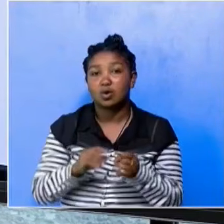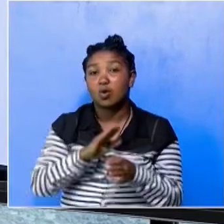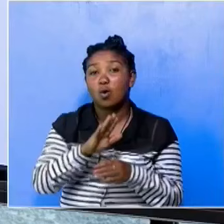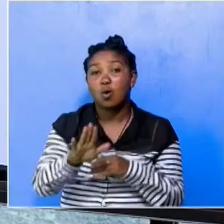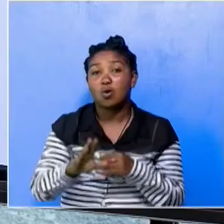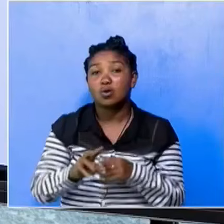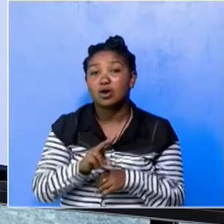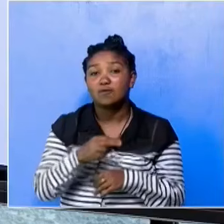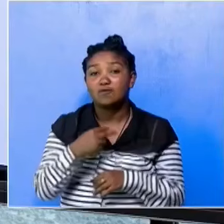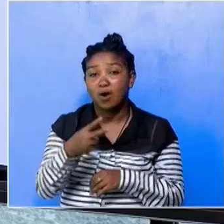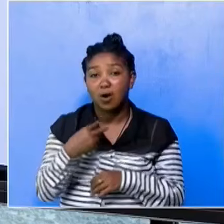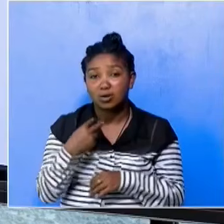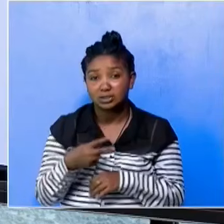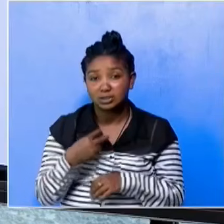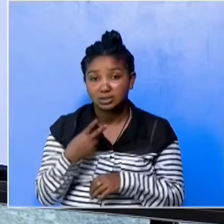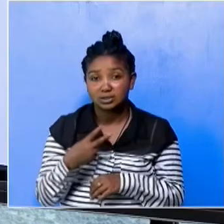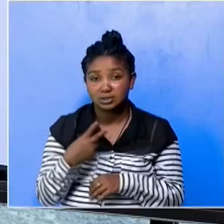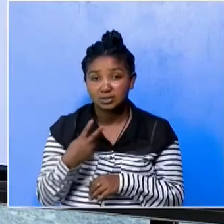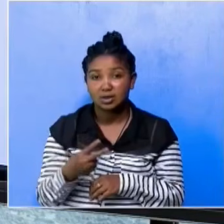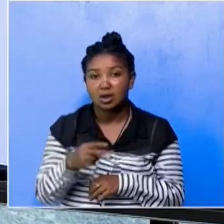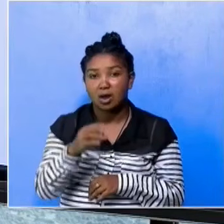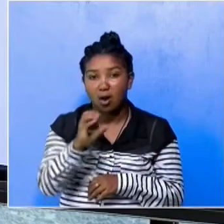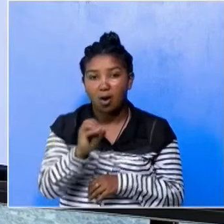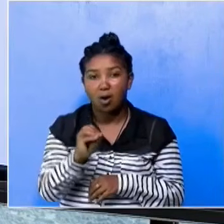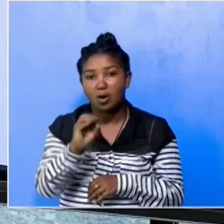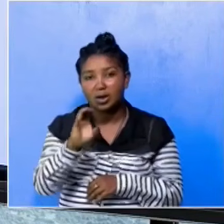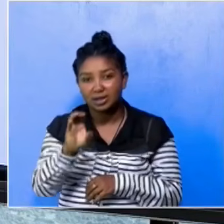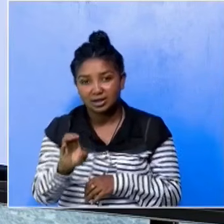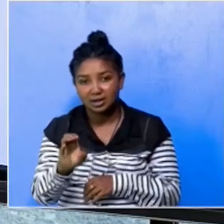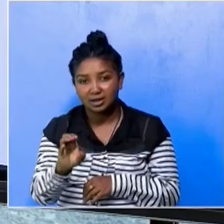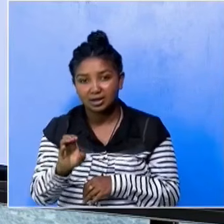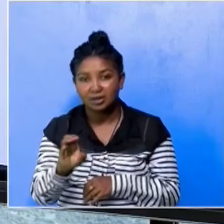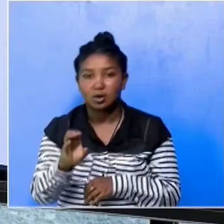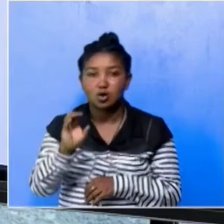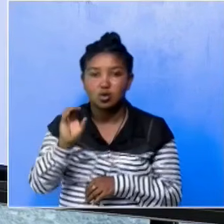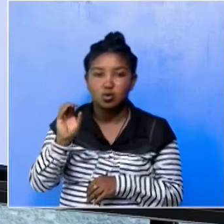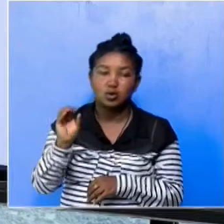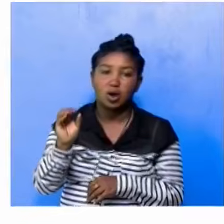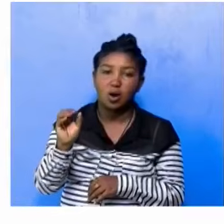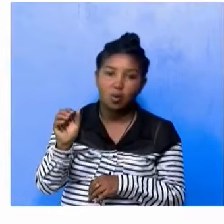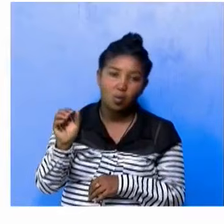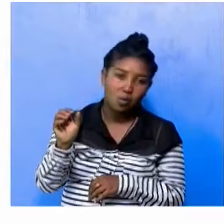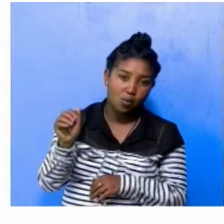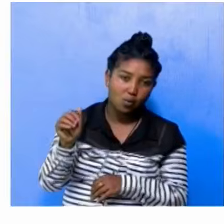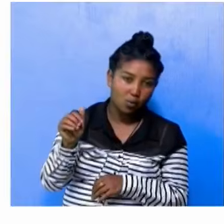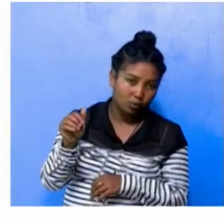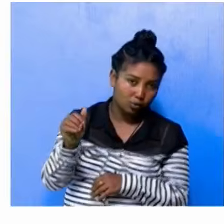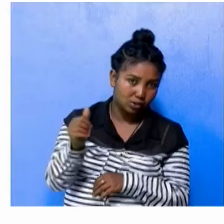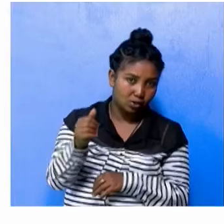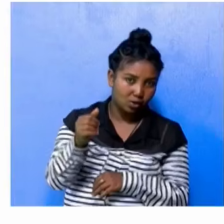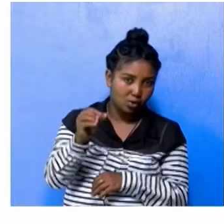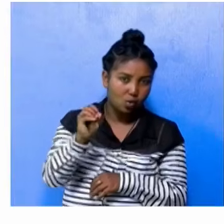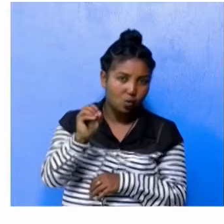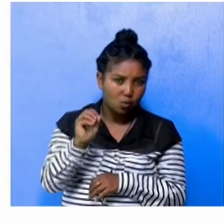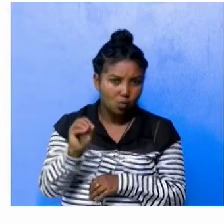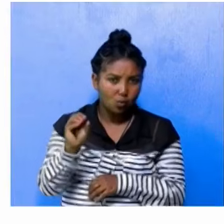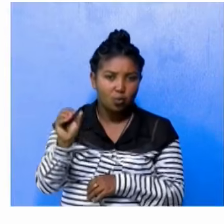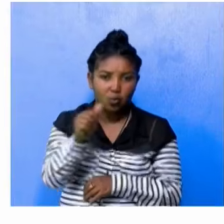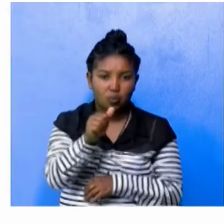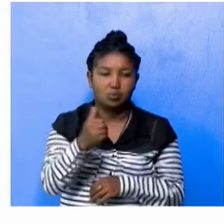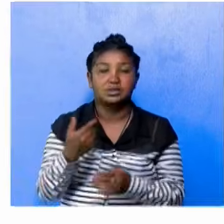vowels o, e, and u, this one is followed, preceded by